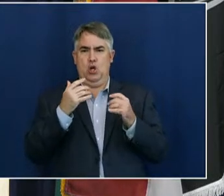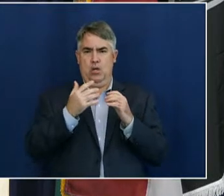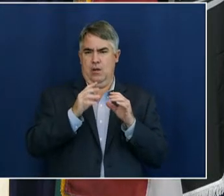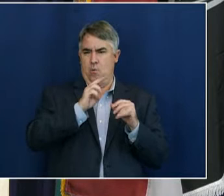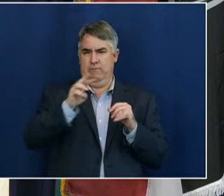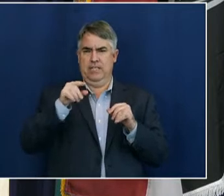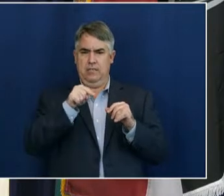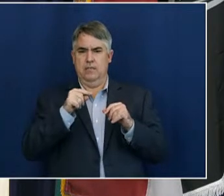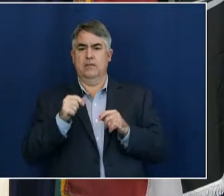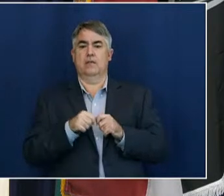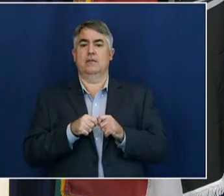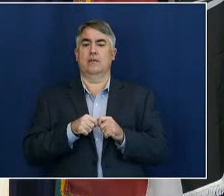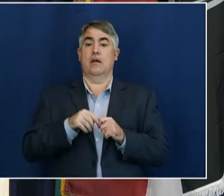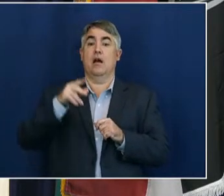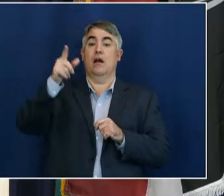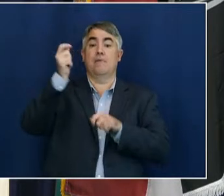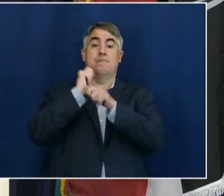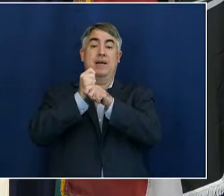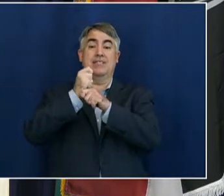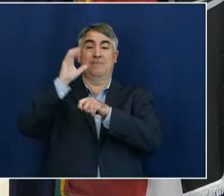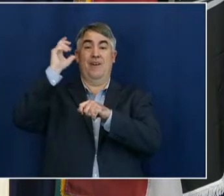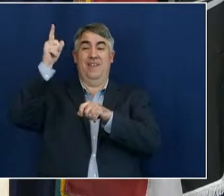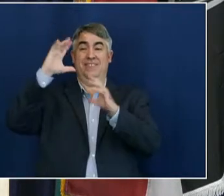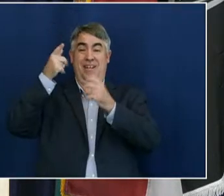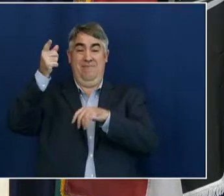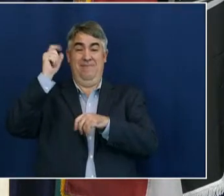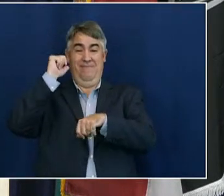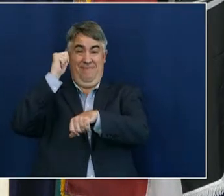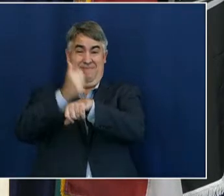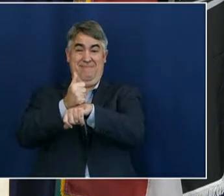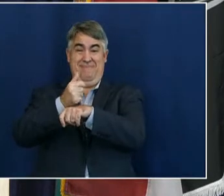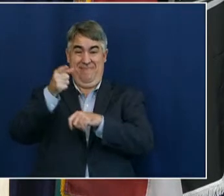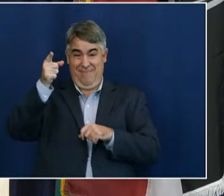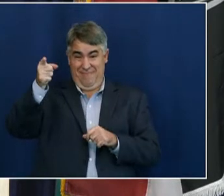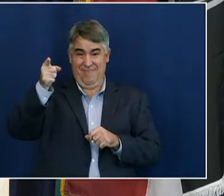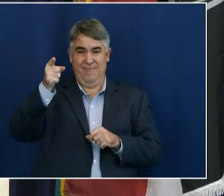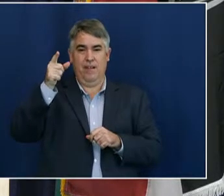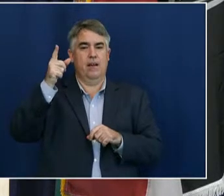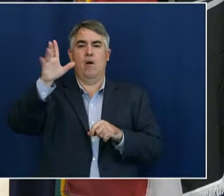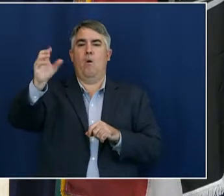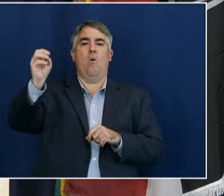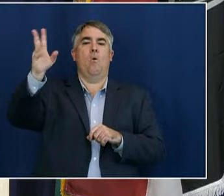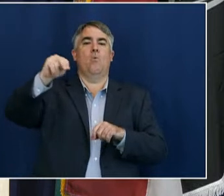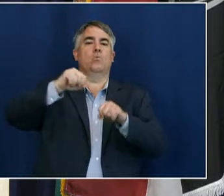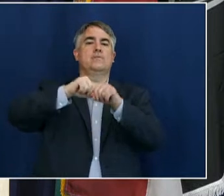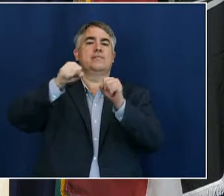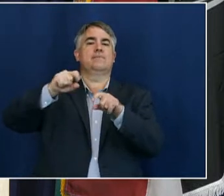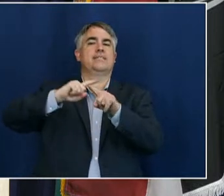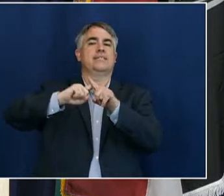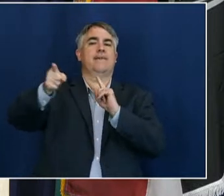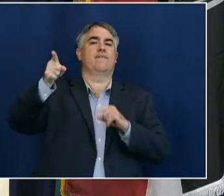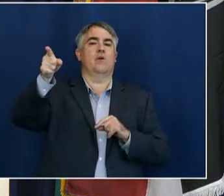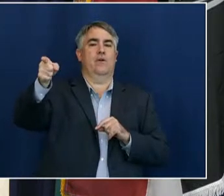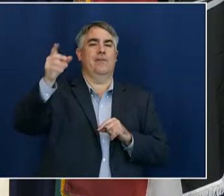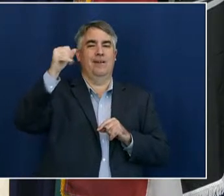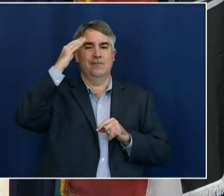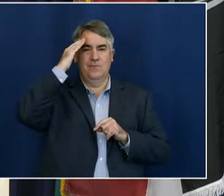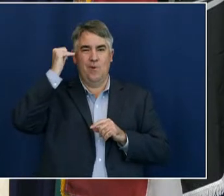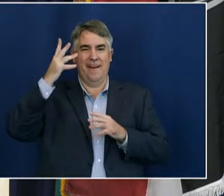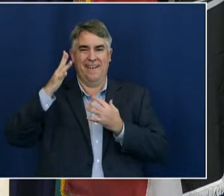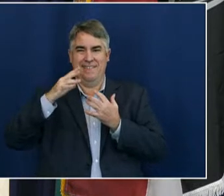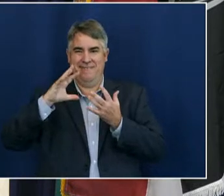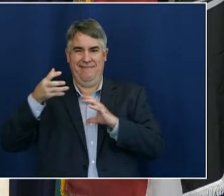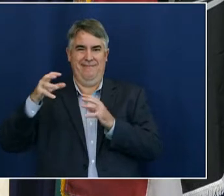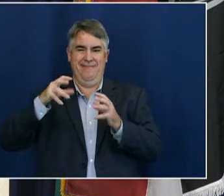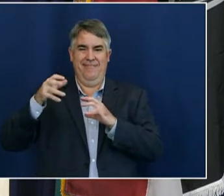first, UC San Diego launched it with their own system, their own scheduling system. and they are working through scheduling everyone who